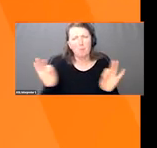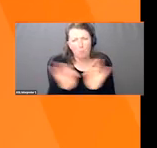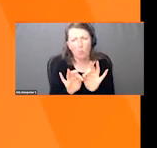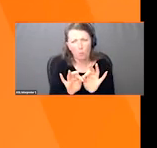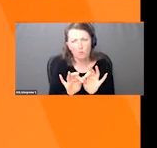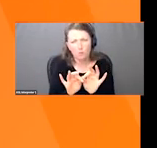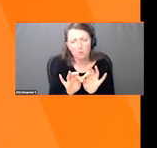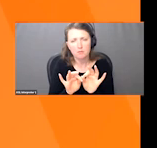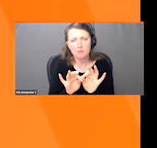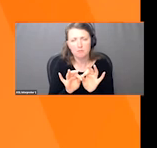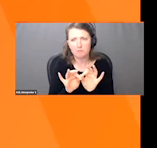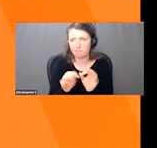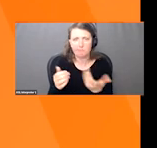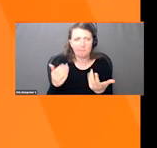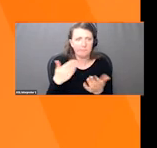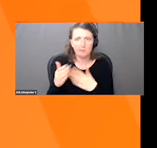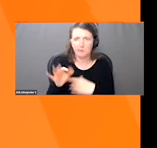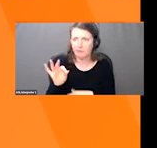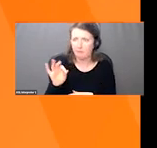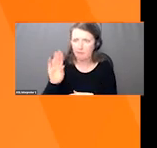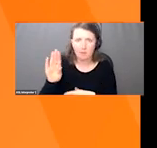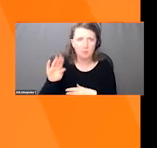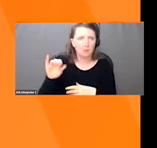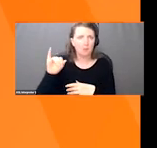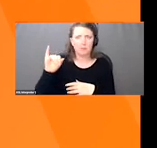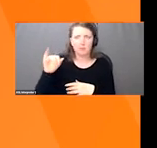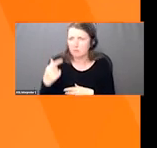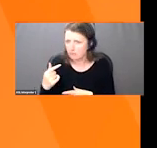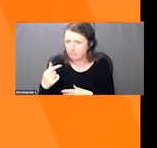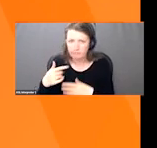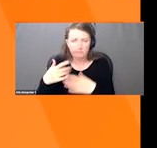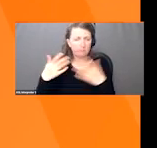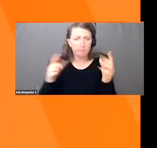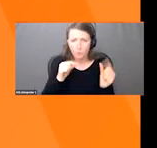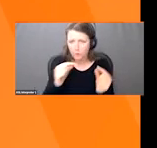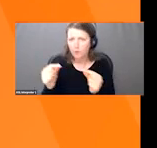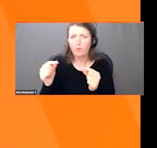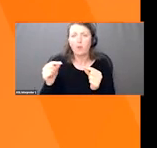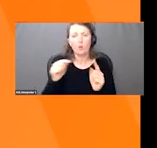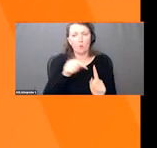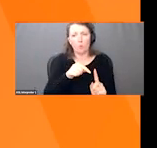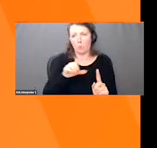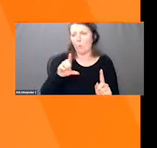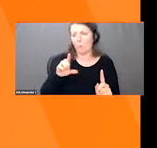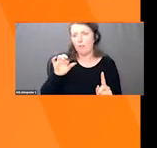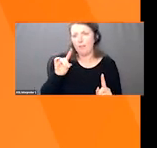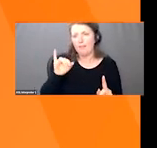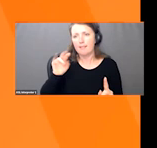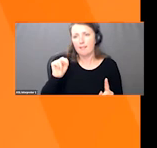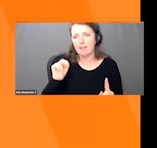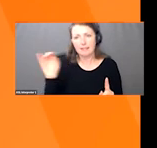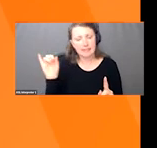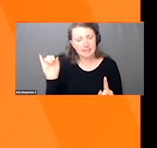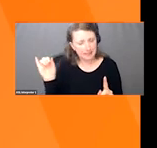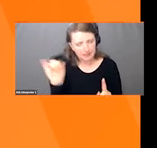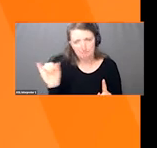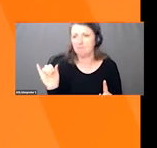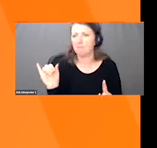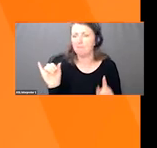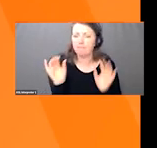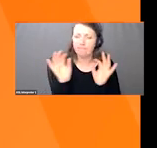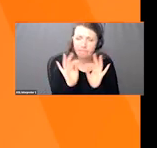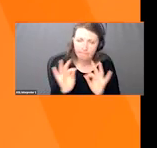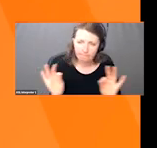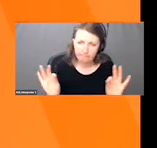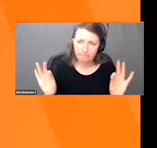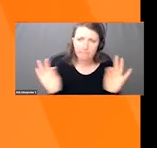exception to that. We would always recommend using a content calendar and planning out your posting as far in advance as you can, because social media is